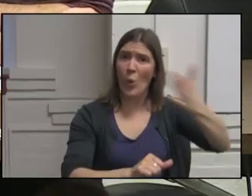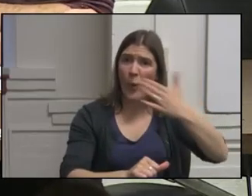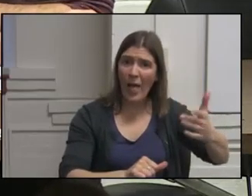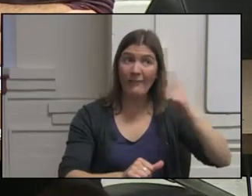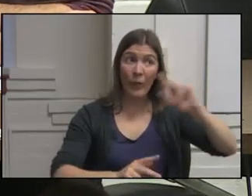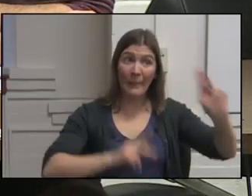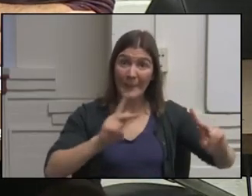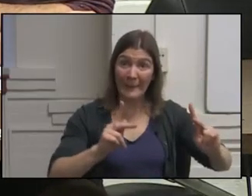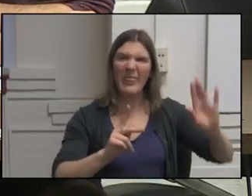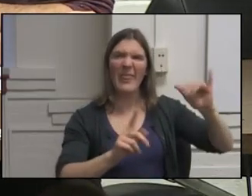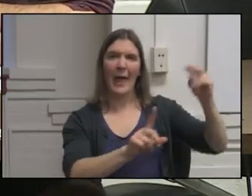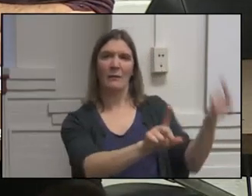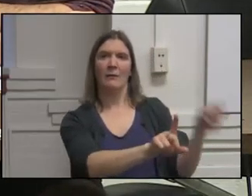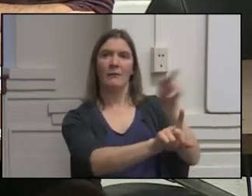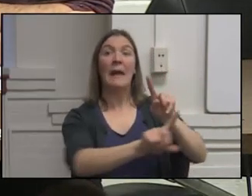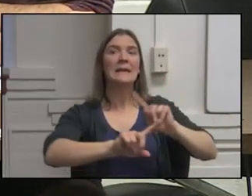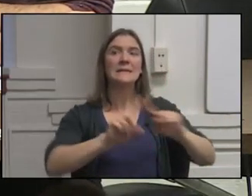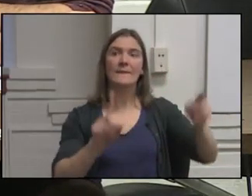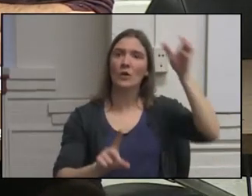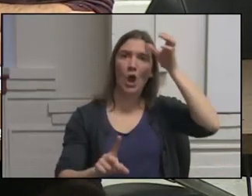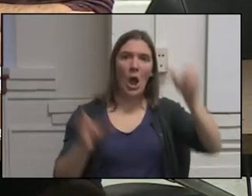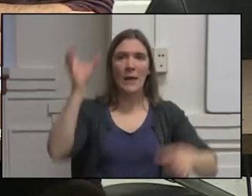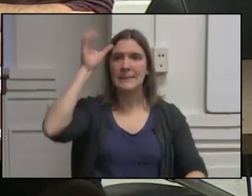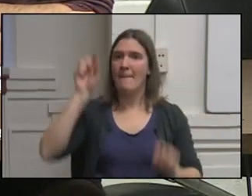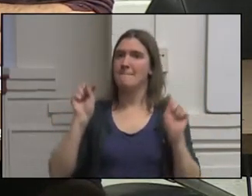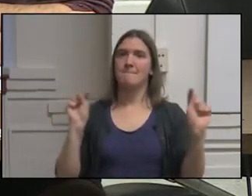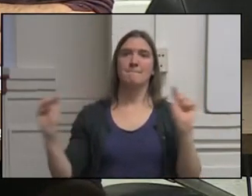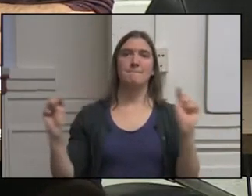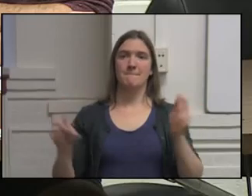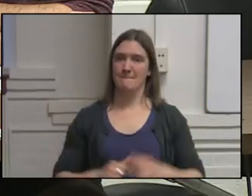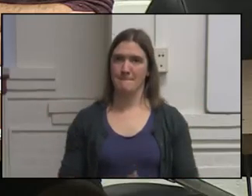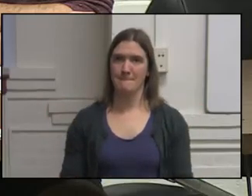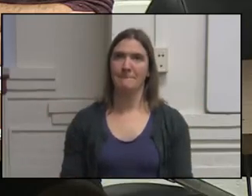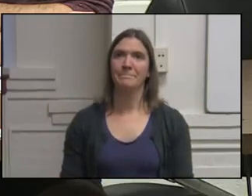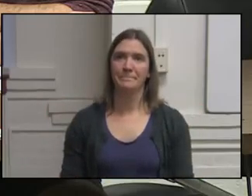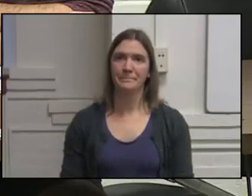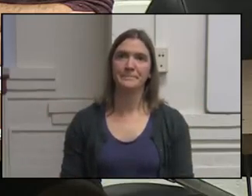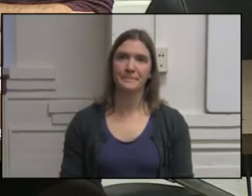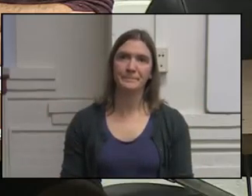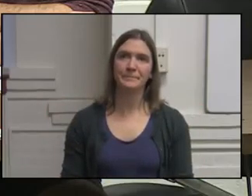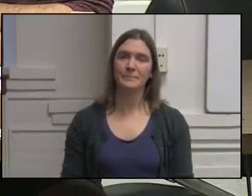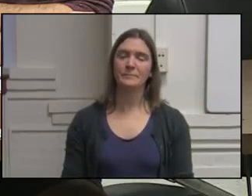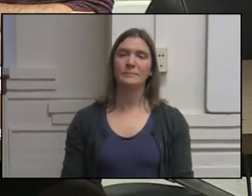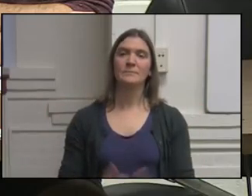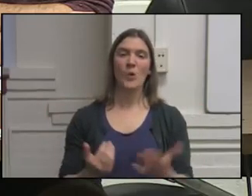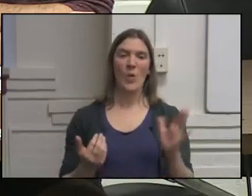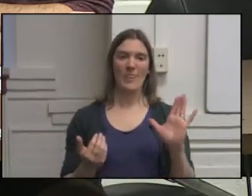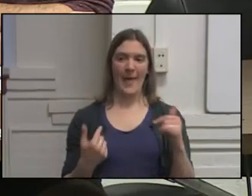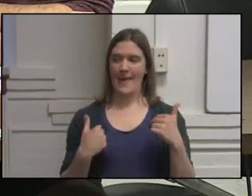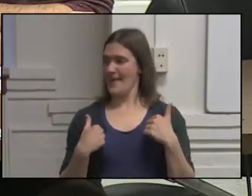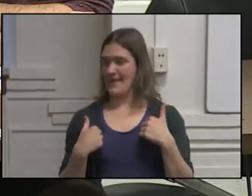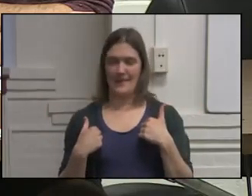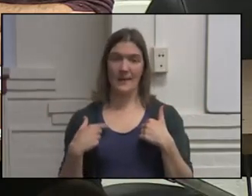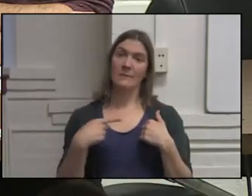is a fundamentally different type of position.